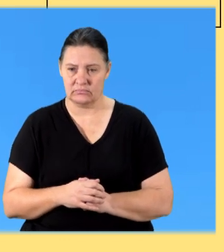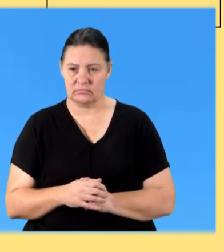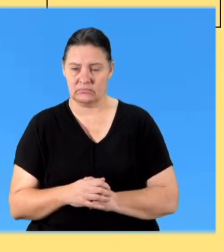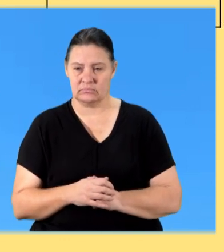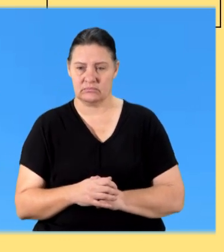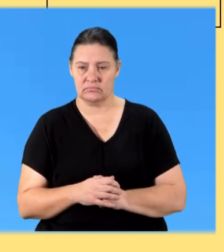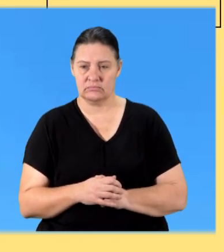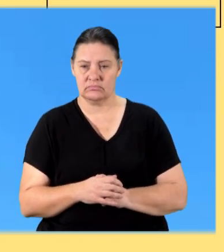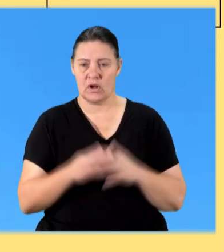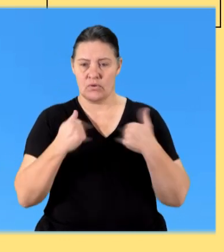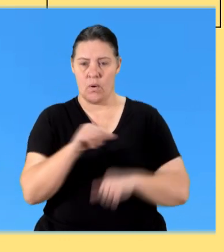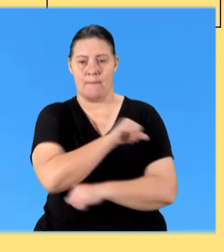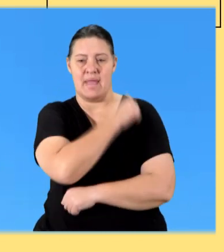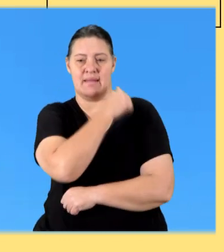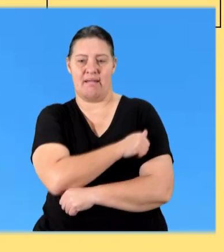Let's move on to medical aid.